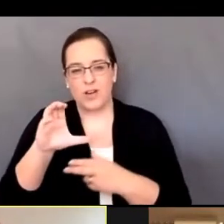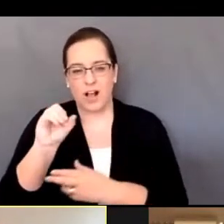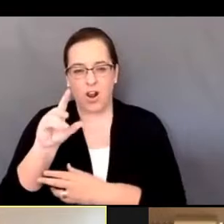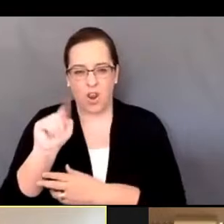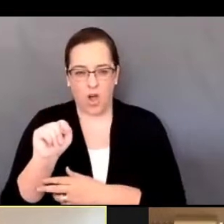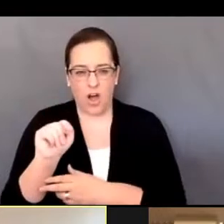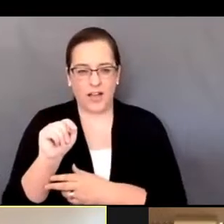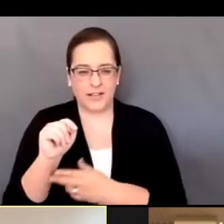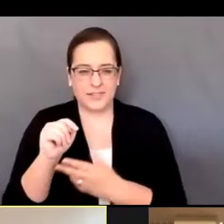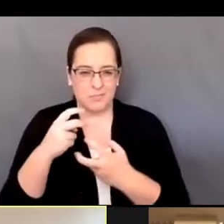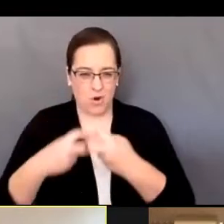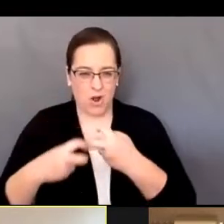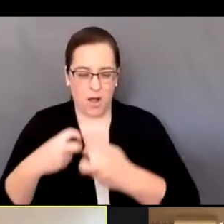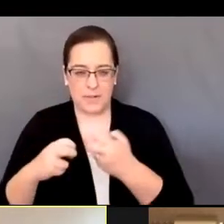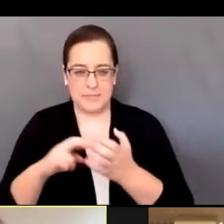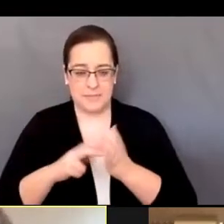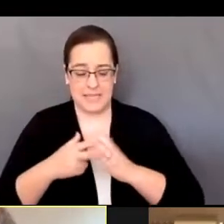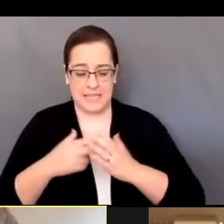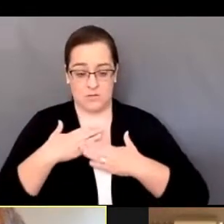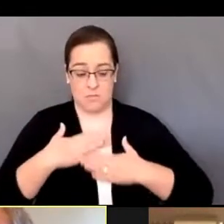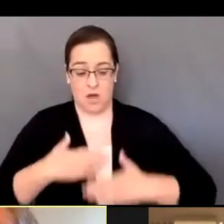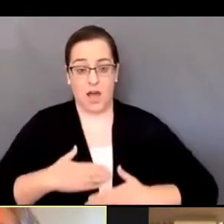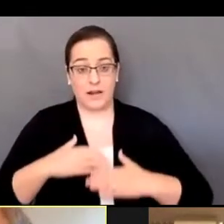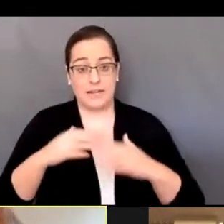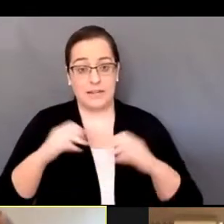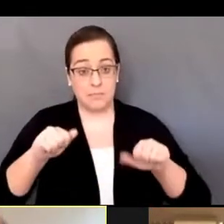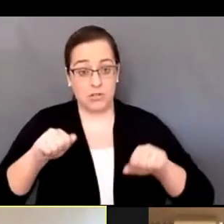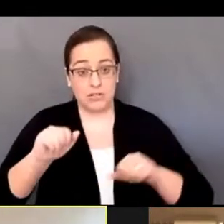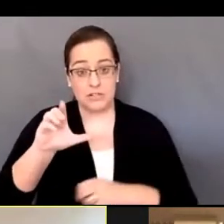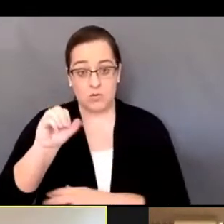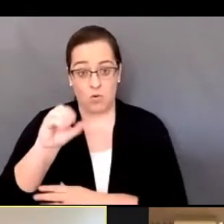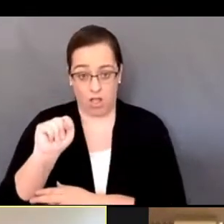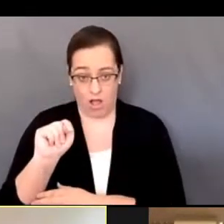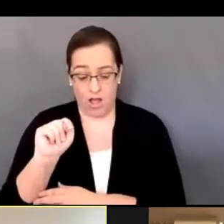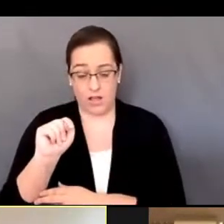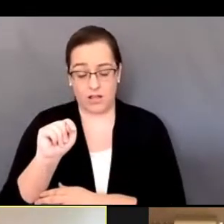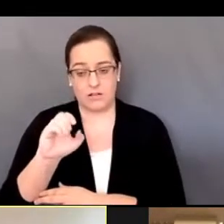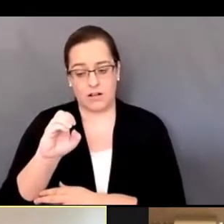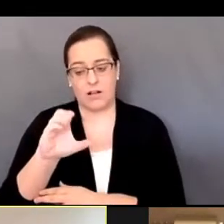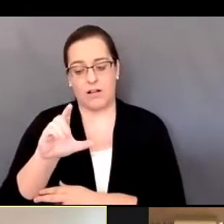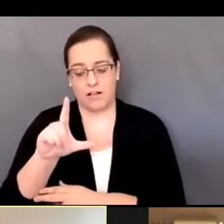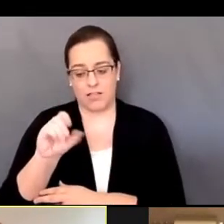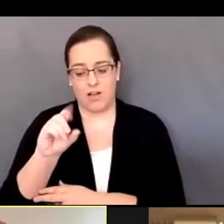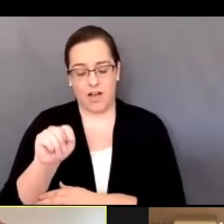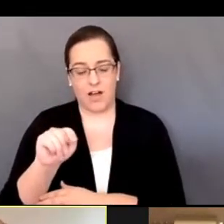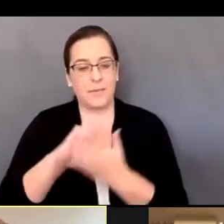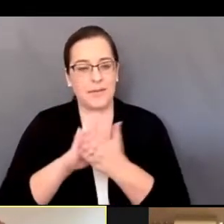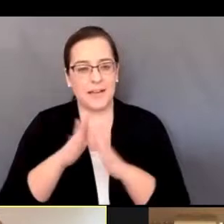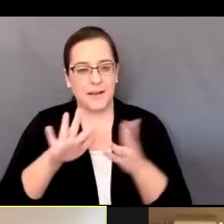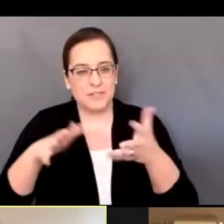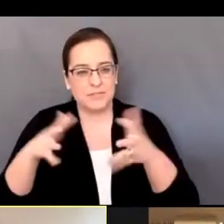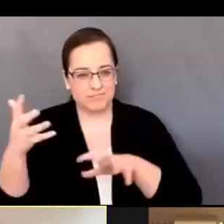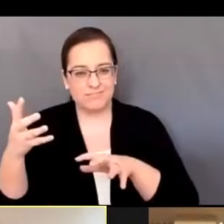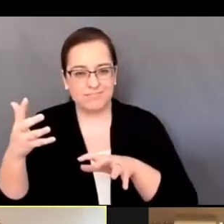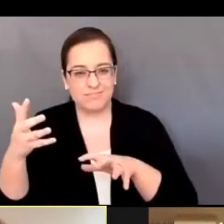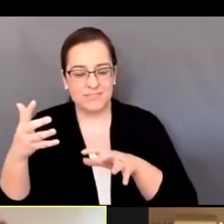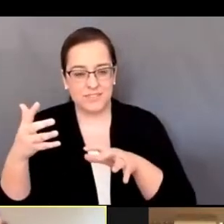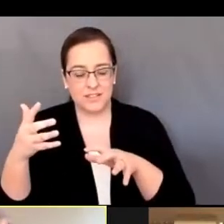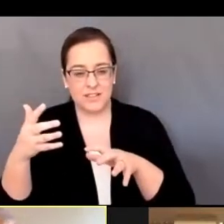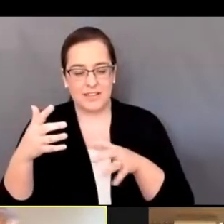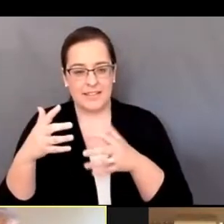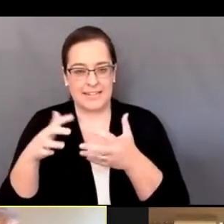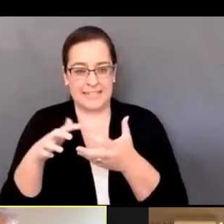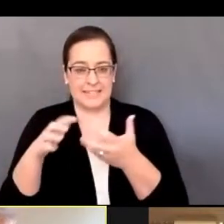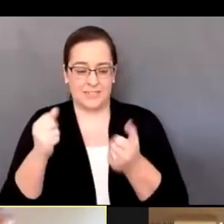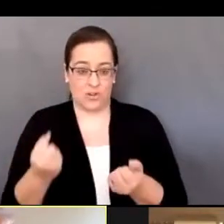that the clotting system becomes disorganized and potentially